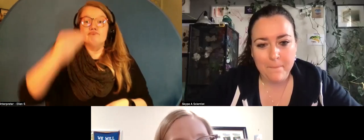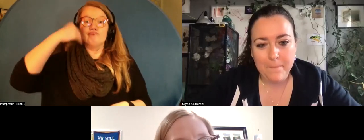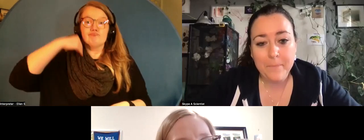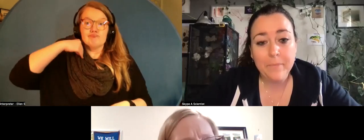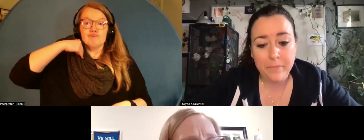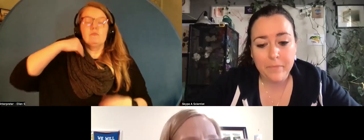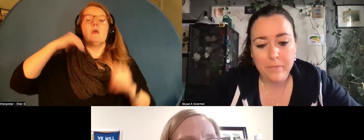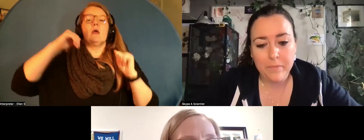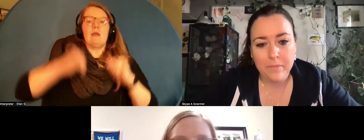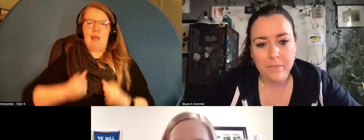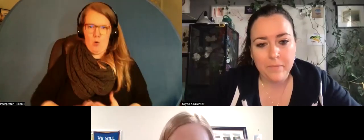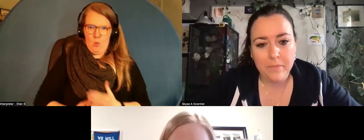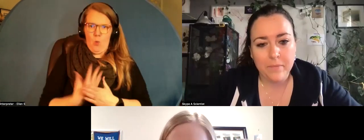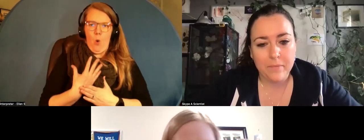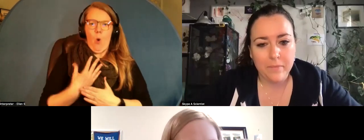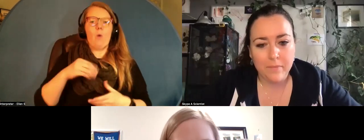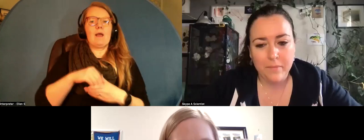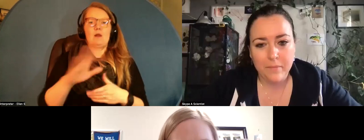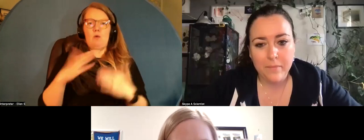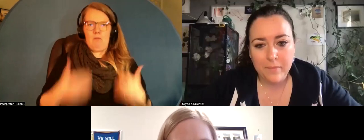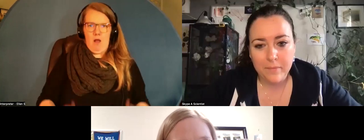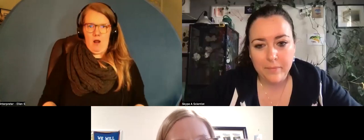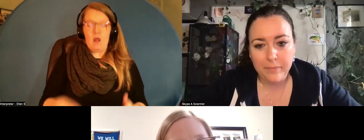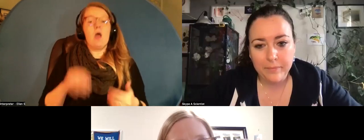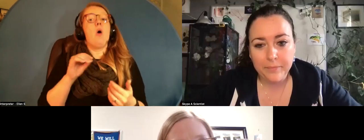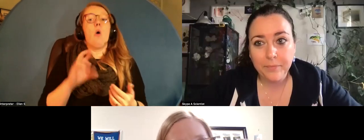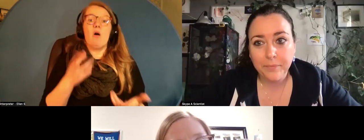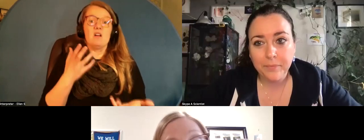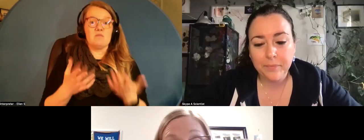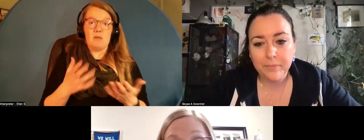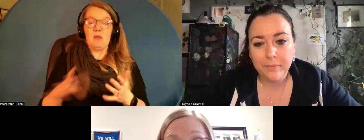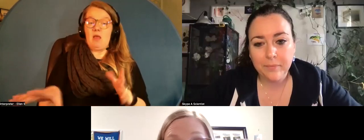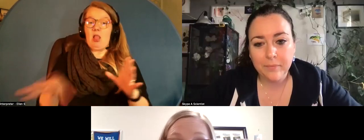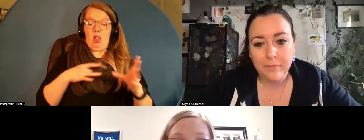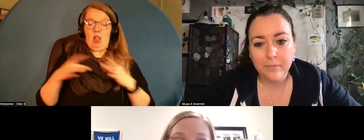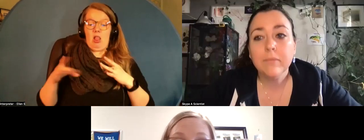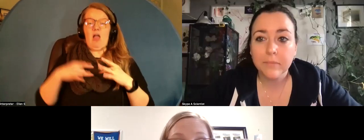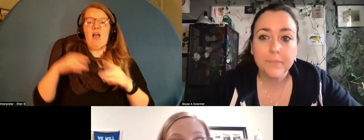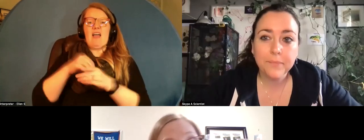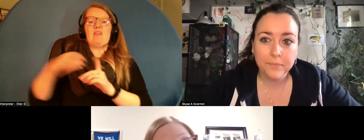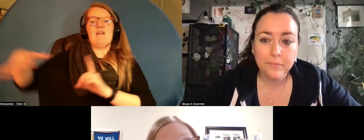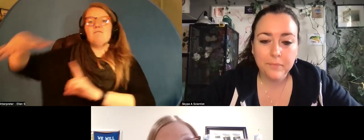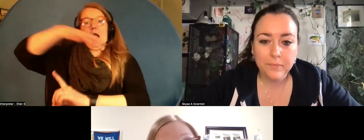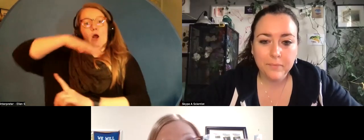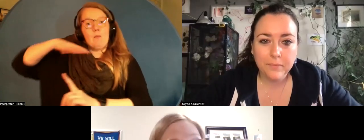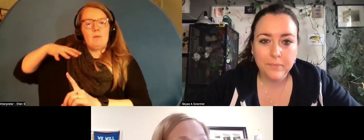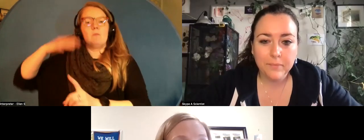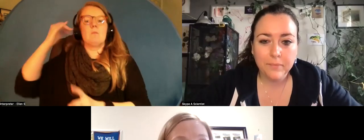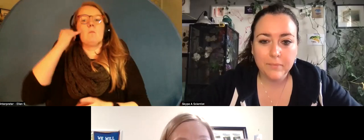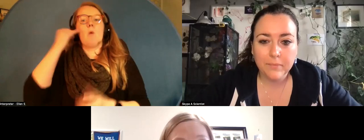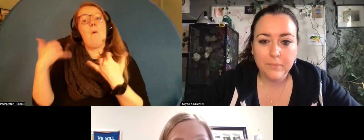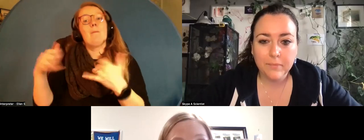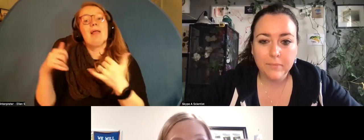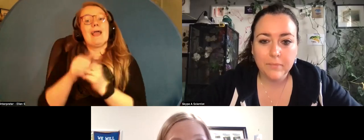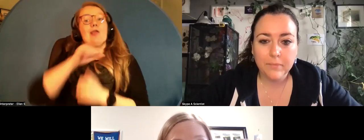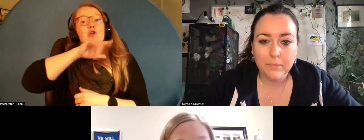body, or you could encounter them in the environment. So that might be consumption if, say, you're playing in the dirt